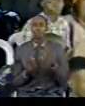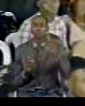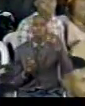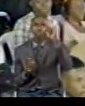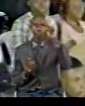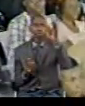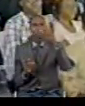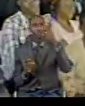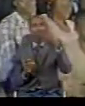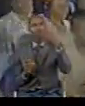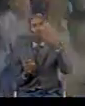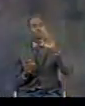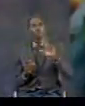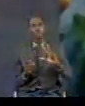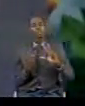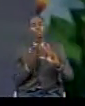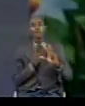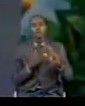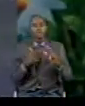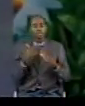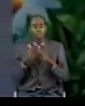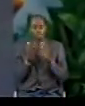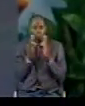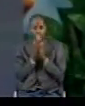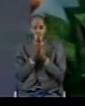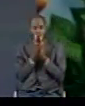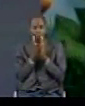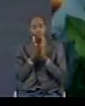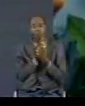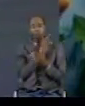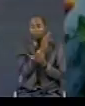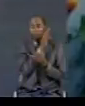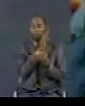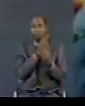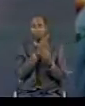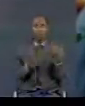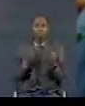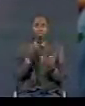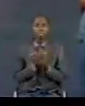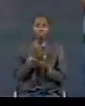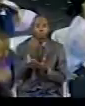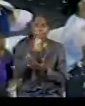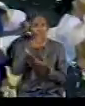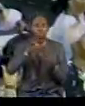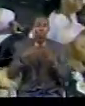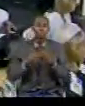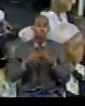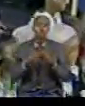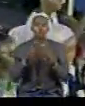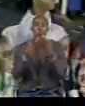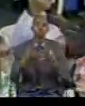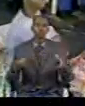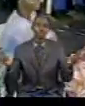1, 2, 3, and then prayer. Final amen. Your problems are solved.